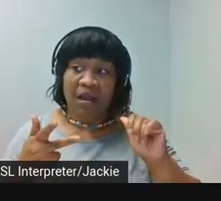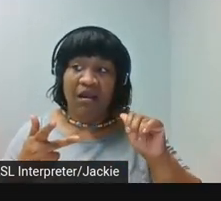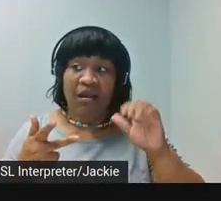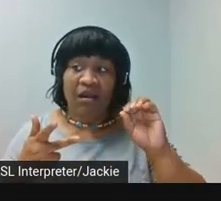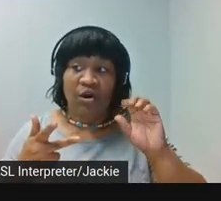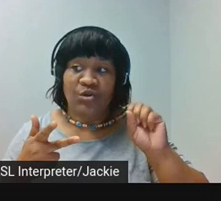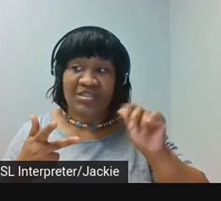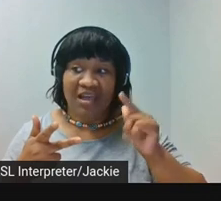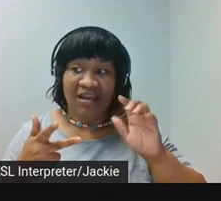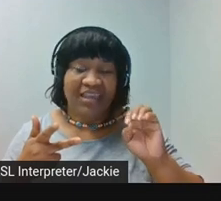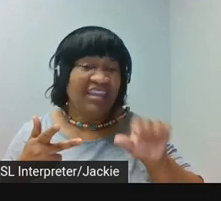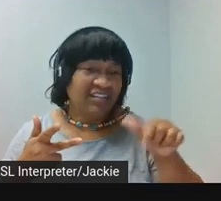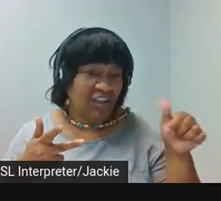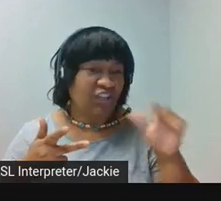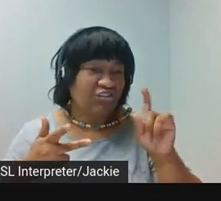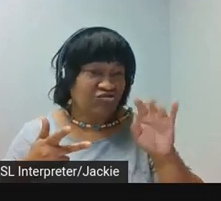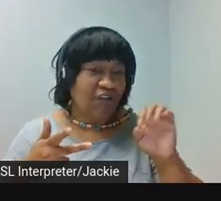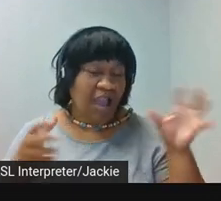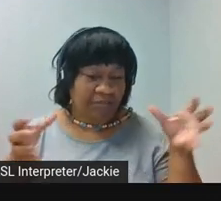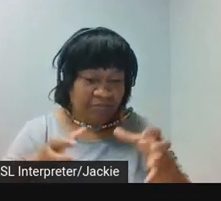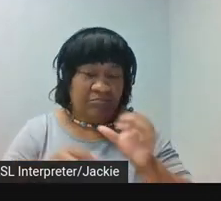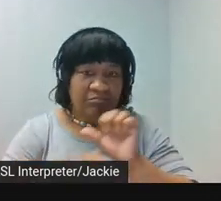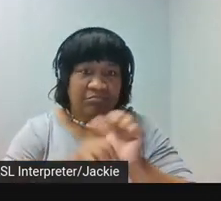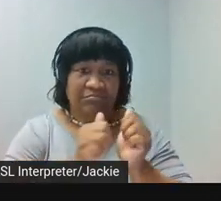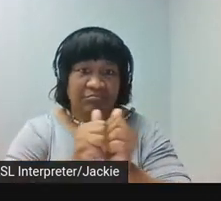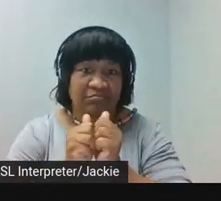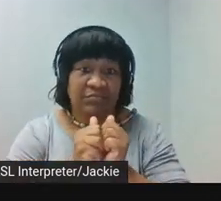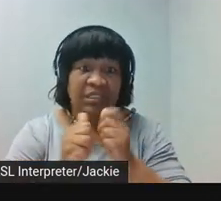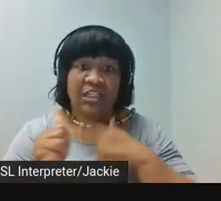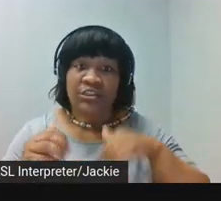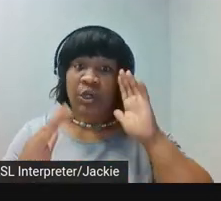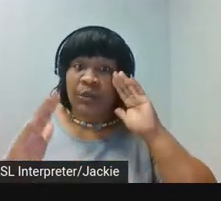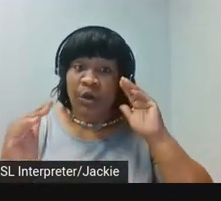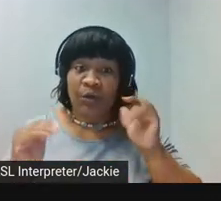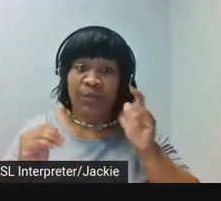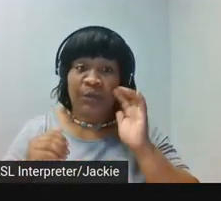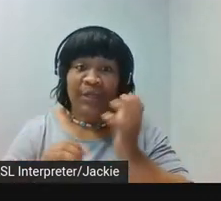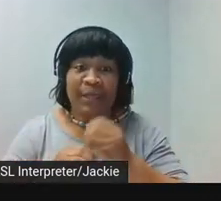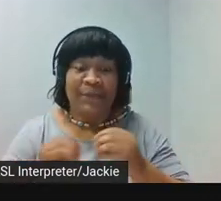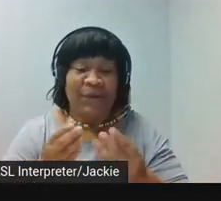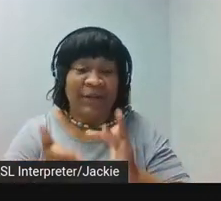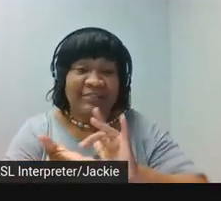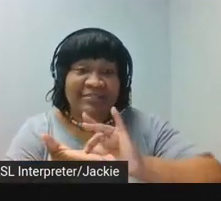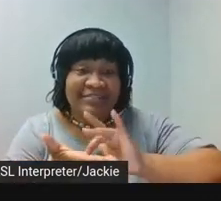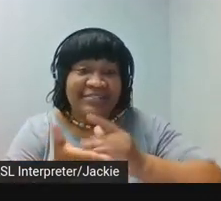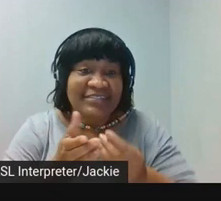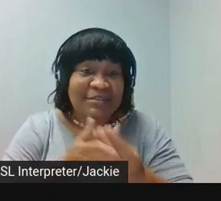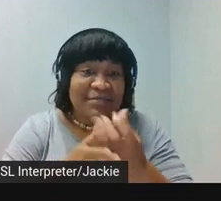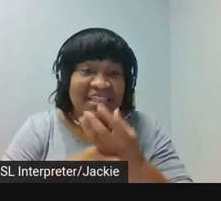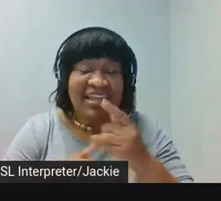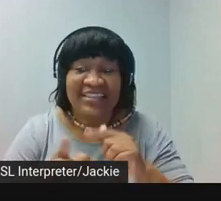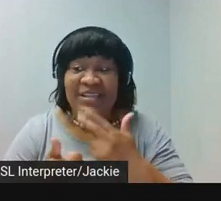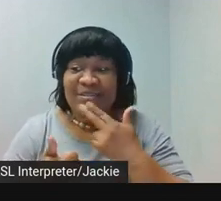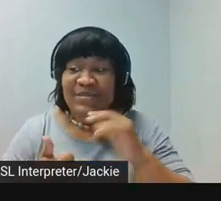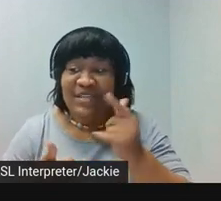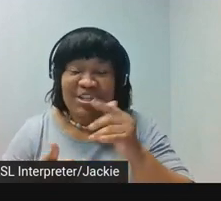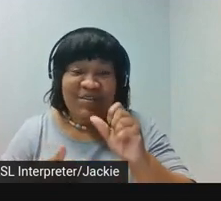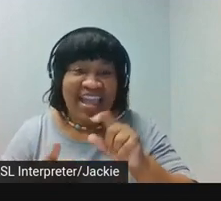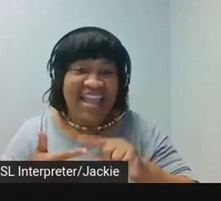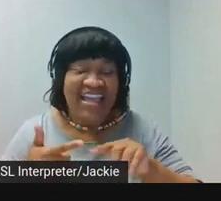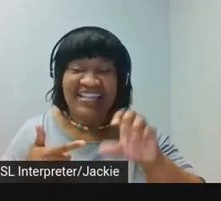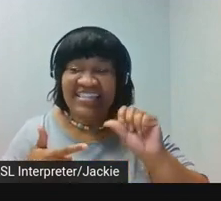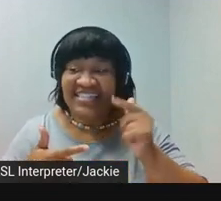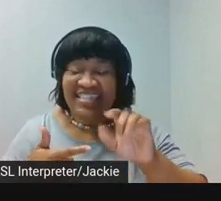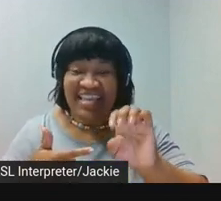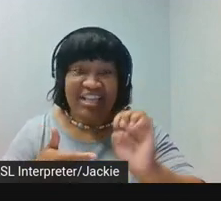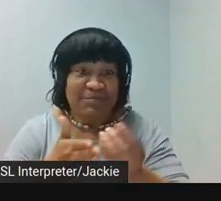this outdoor garden aspect. And we hope to get medicinal plants like sweetgrass and sage growing here pretty